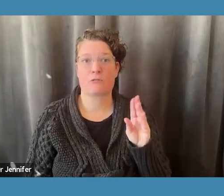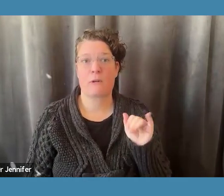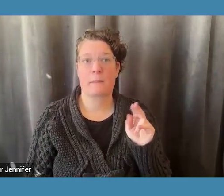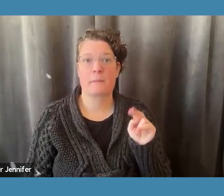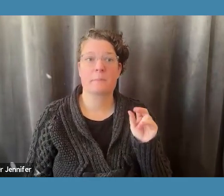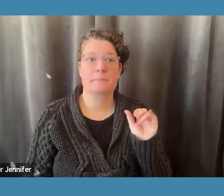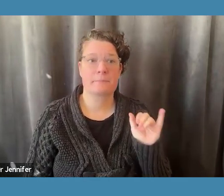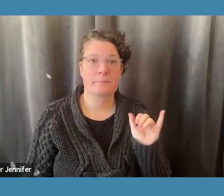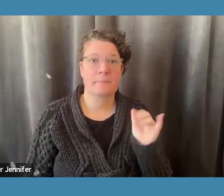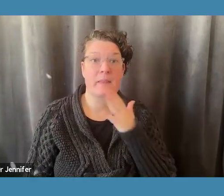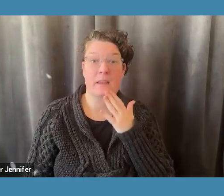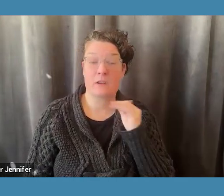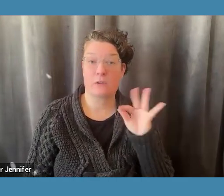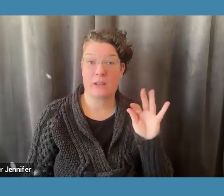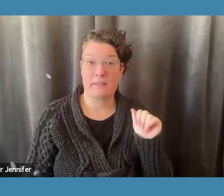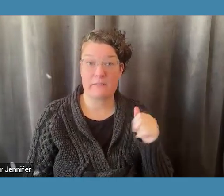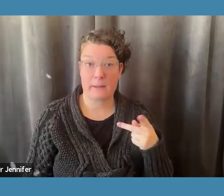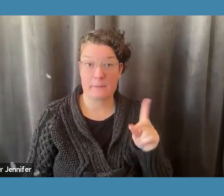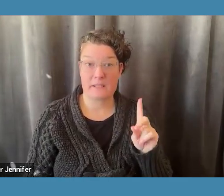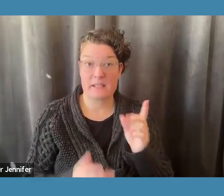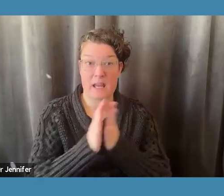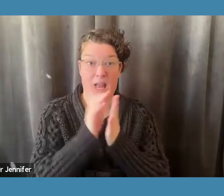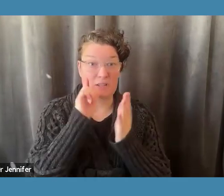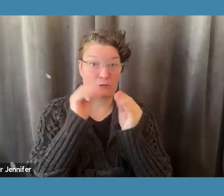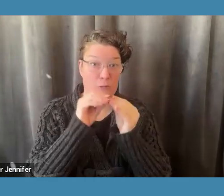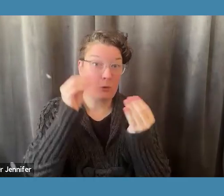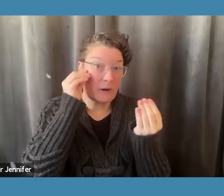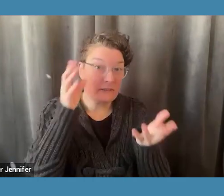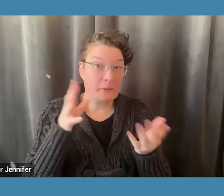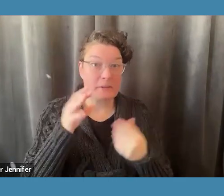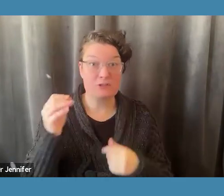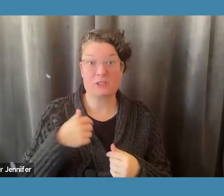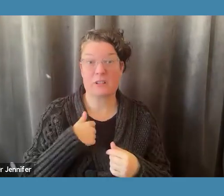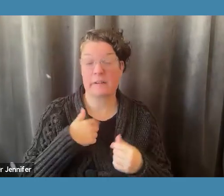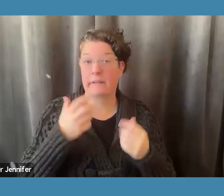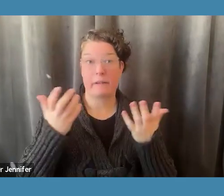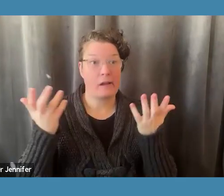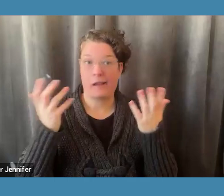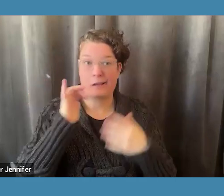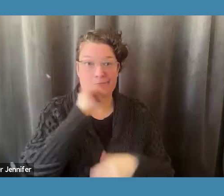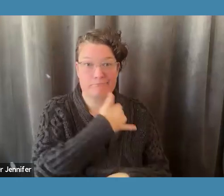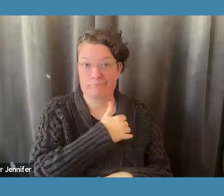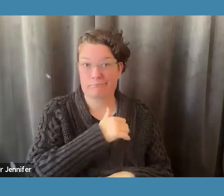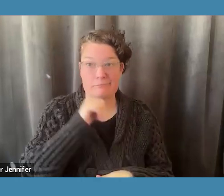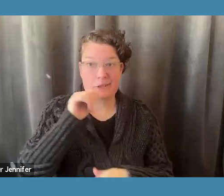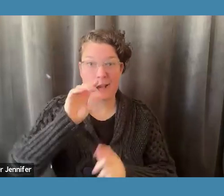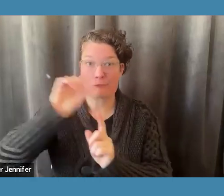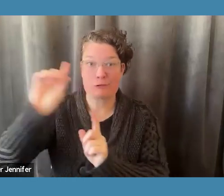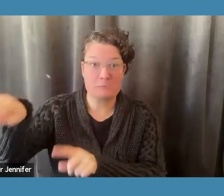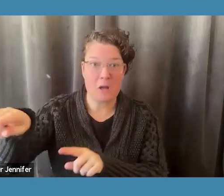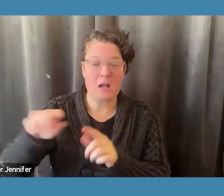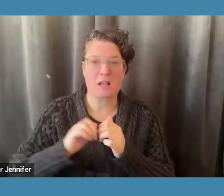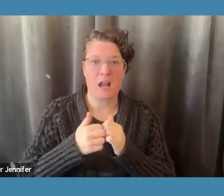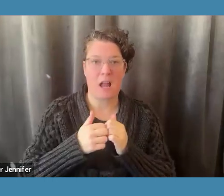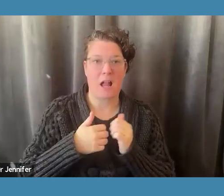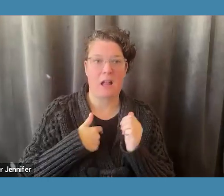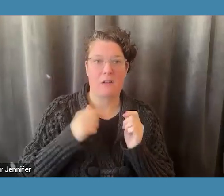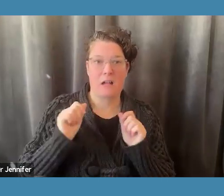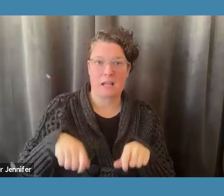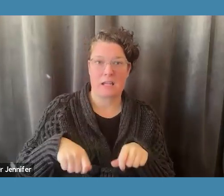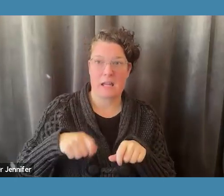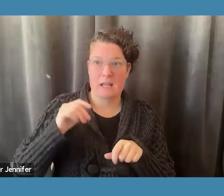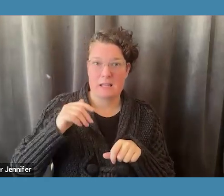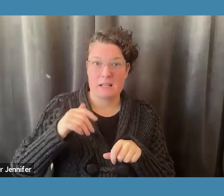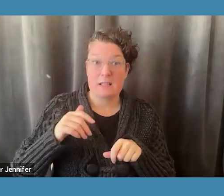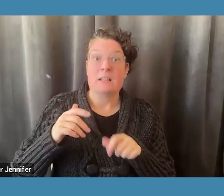All right, if APD asks for more information and I dropped the ball and did not respond, how can I pick that back up